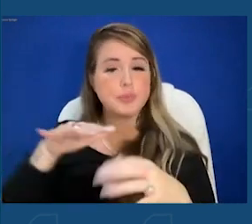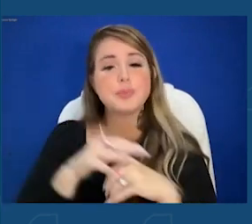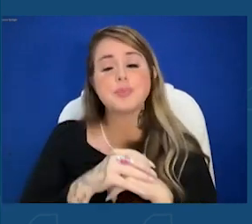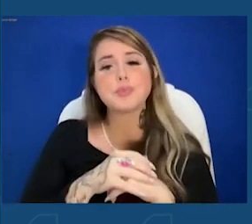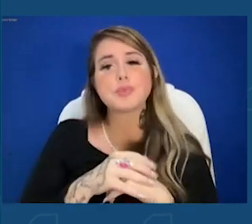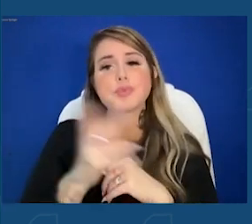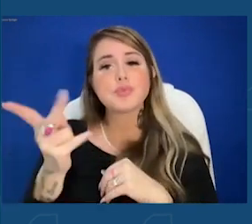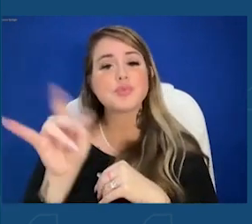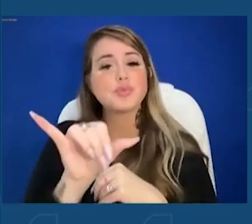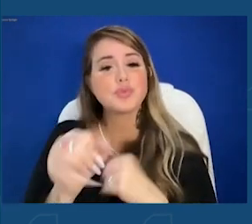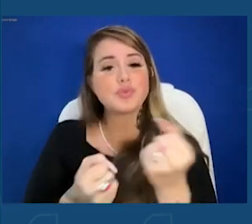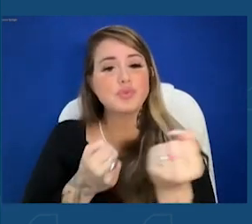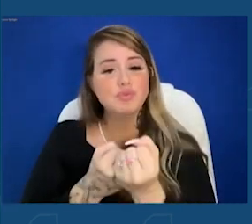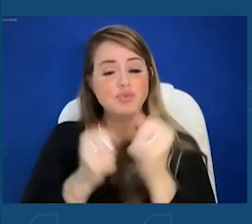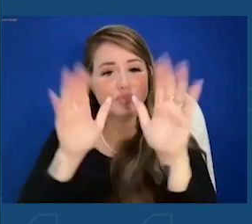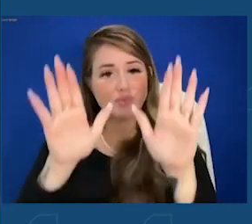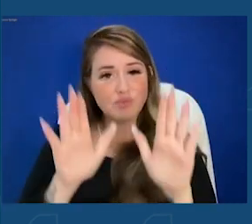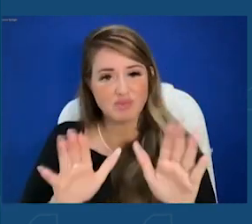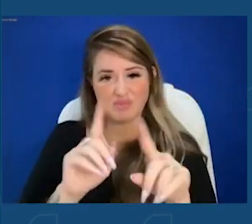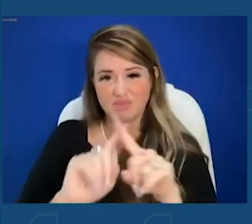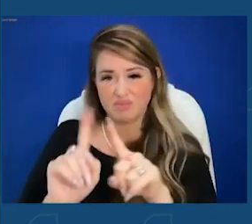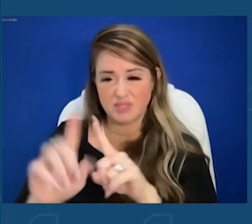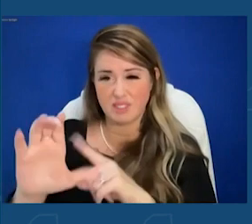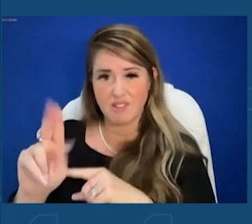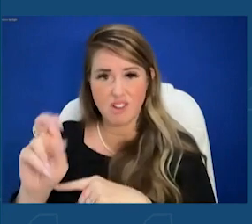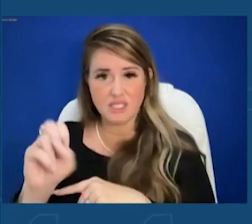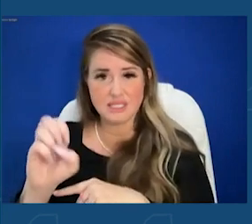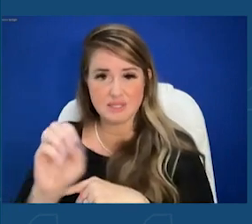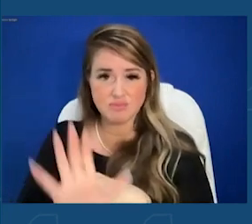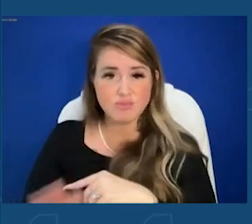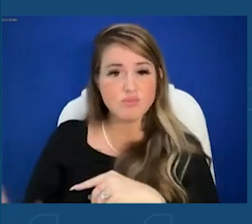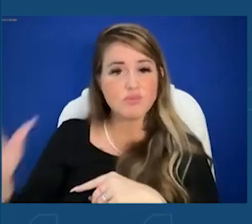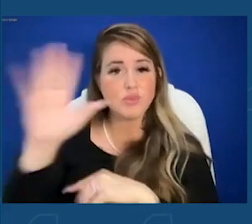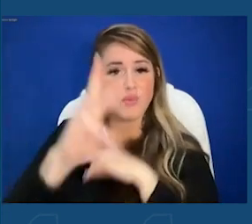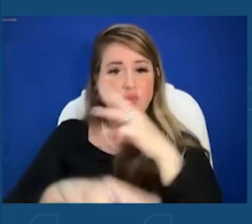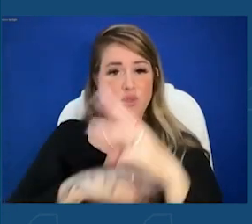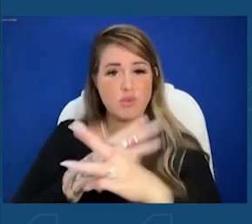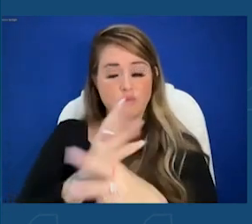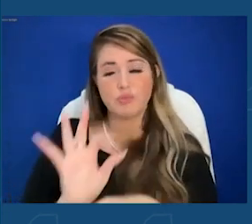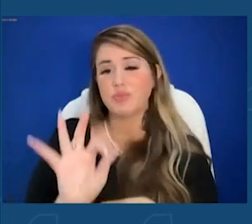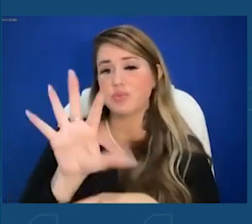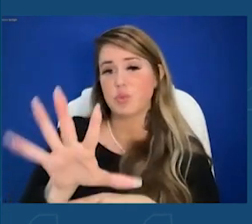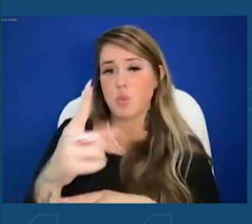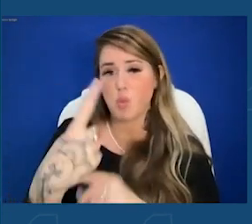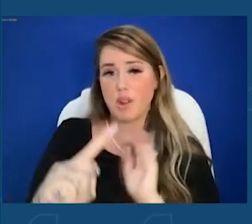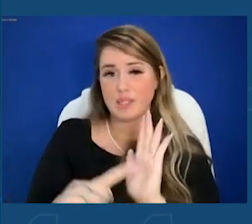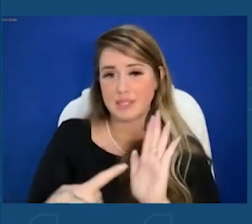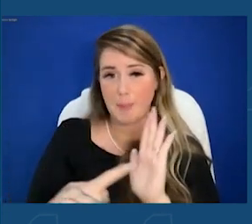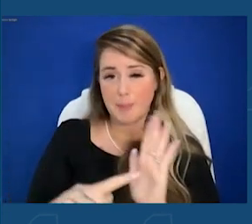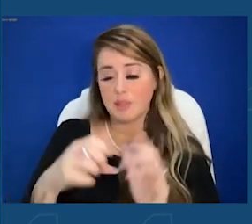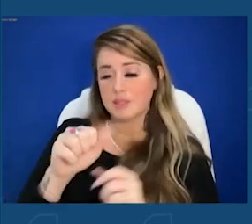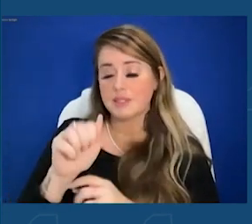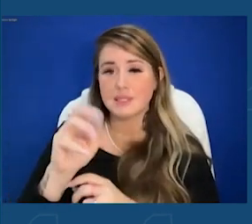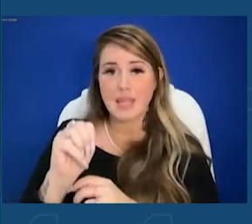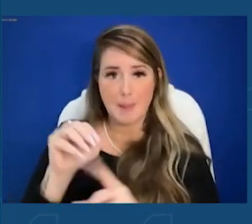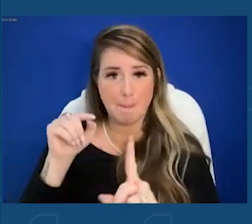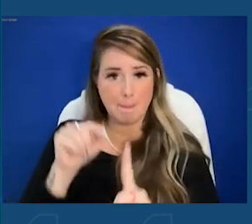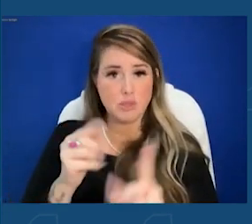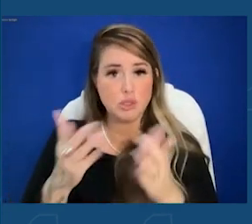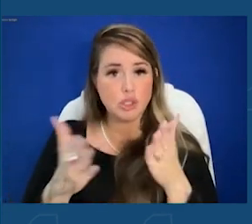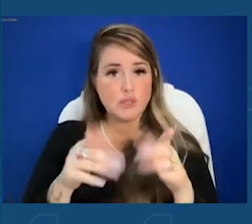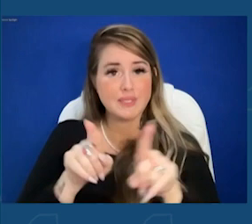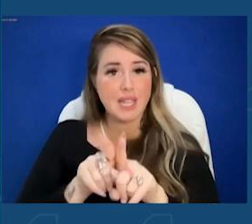a remarkable range of causes across the world. Just one example. Sam serves as a trustee of